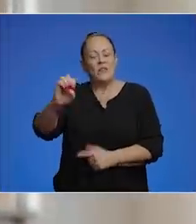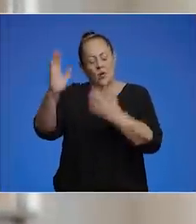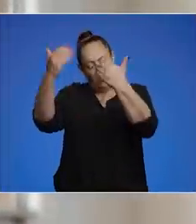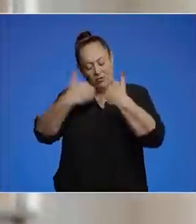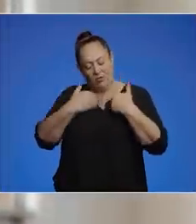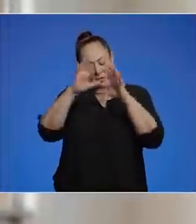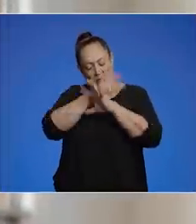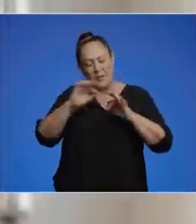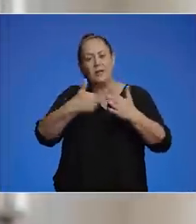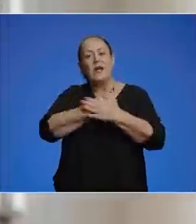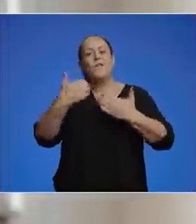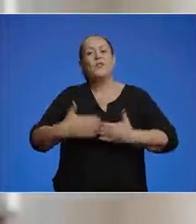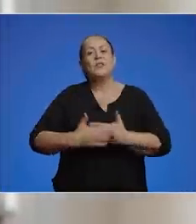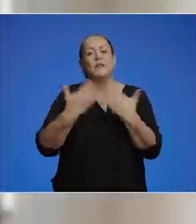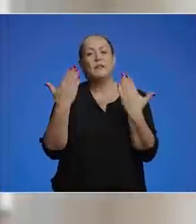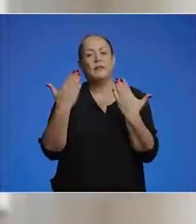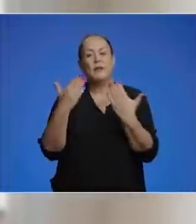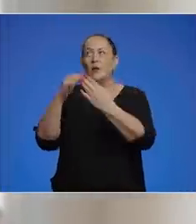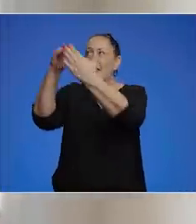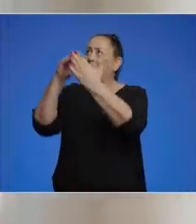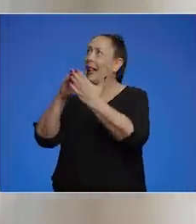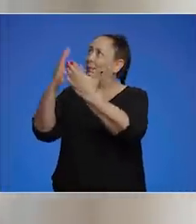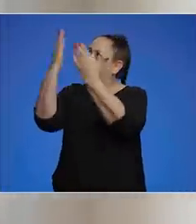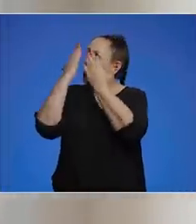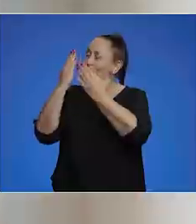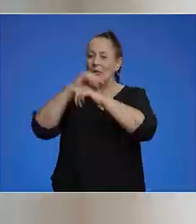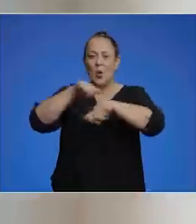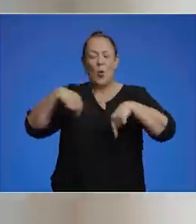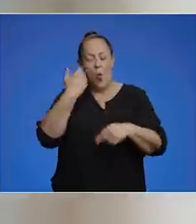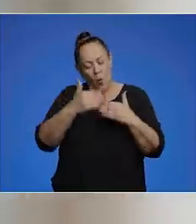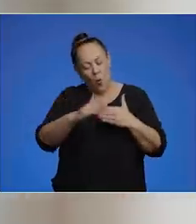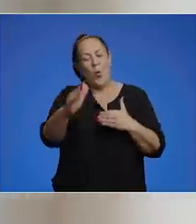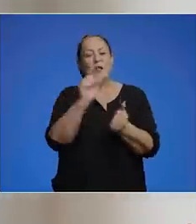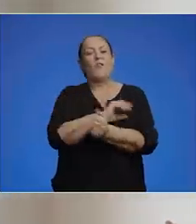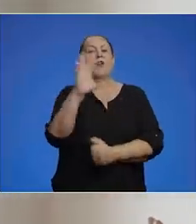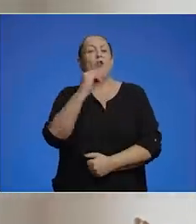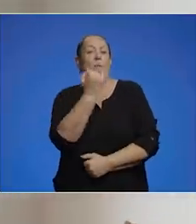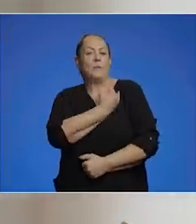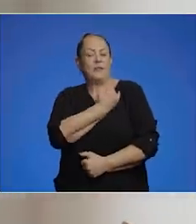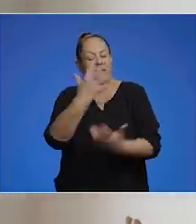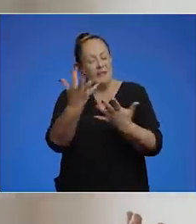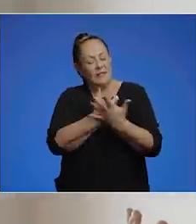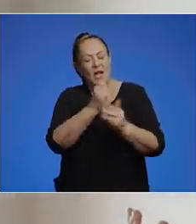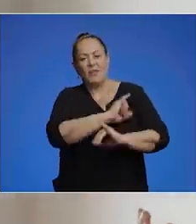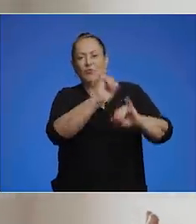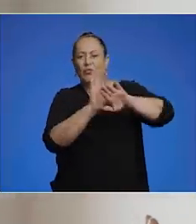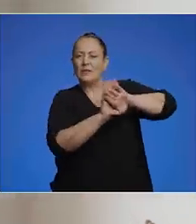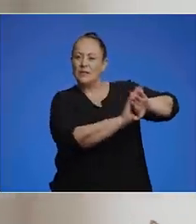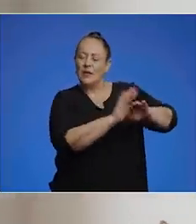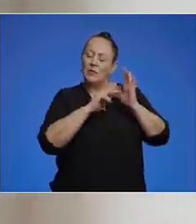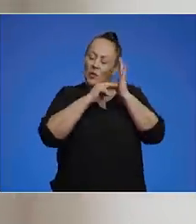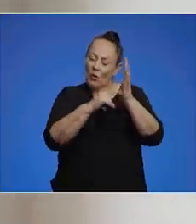evil, and graciously grant peace in our days, that by the help of your mercy we may be always free from sin and safe from all